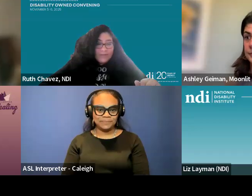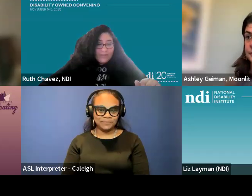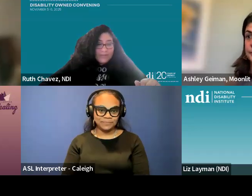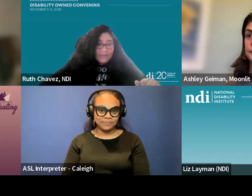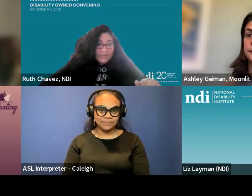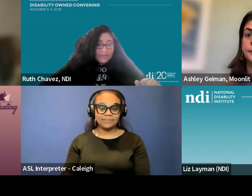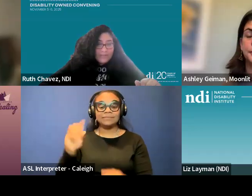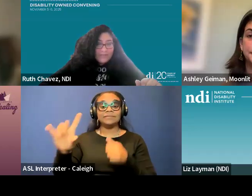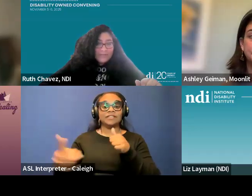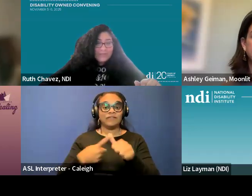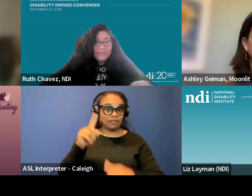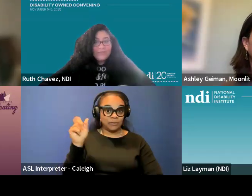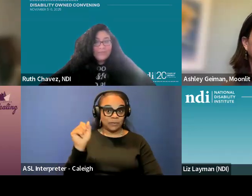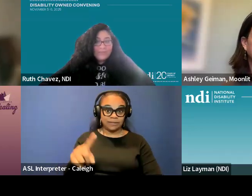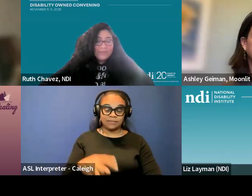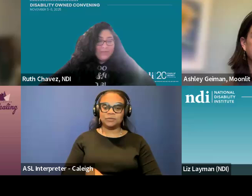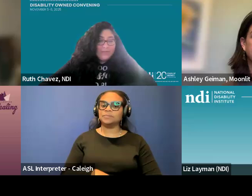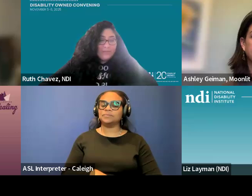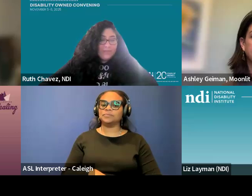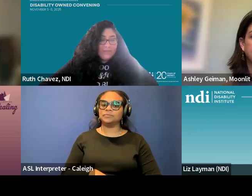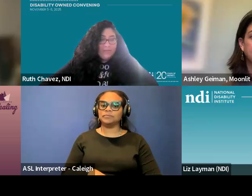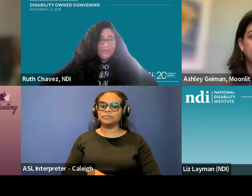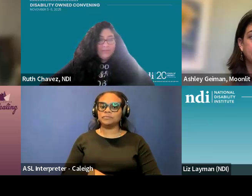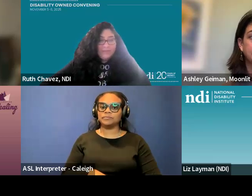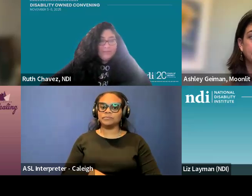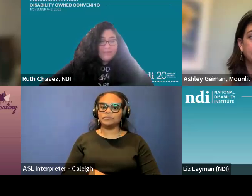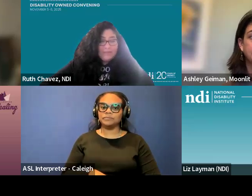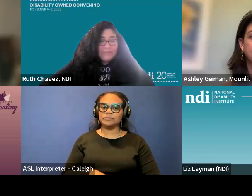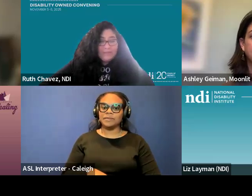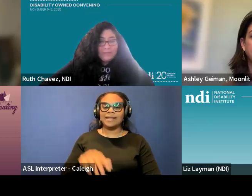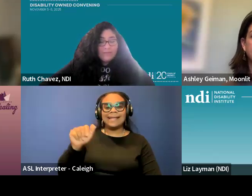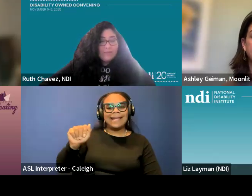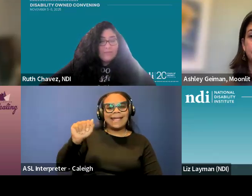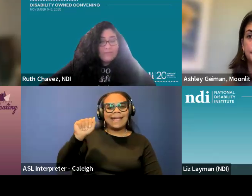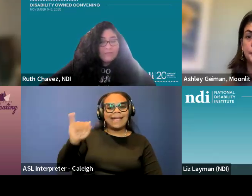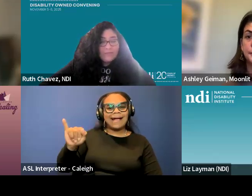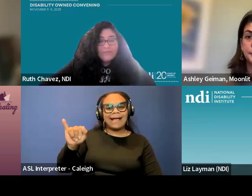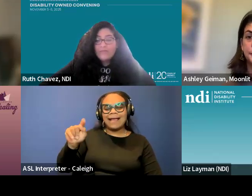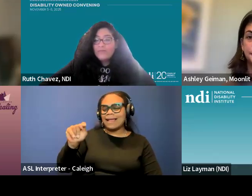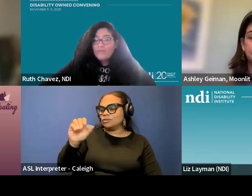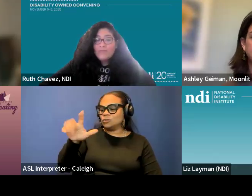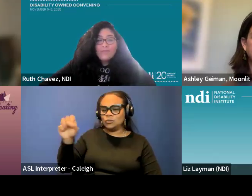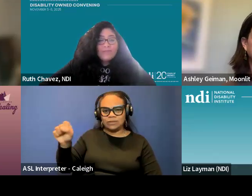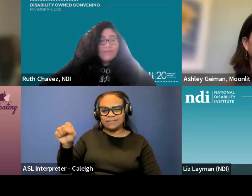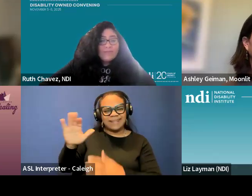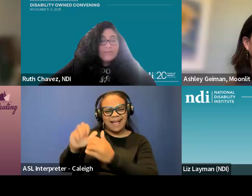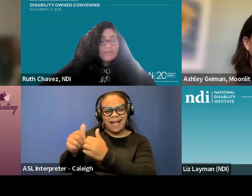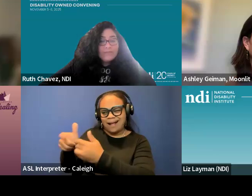So the first question is, how can AI tools support entrepreneurs with